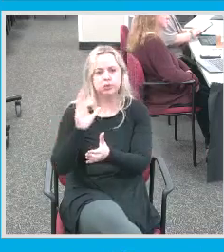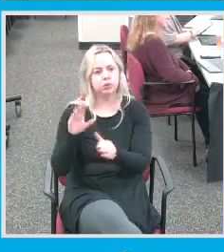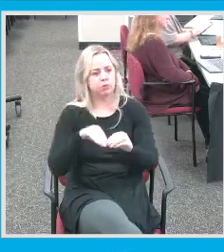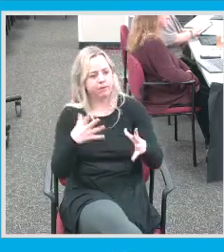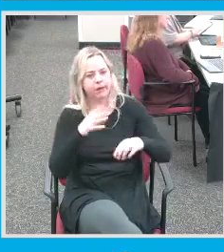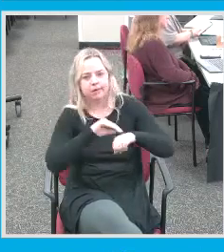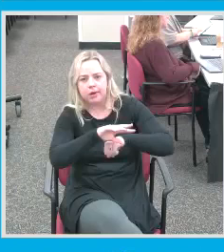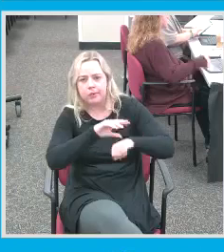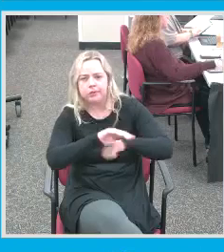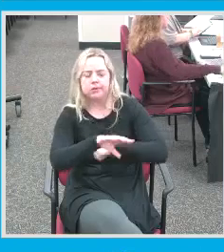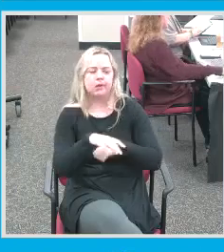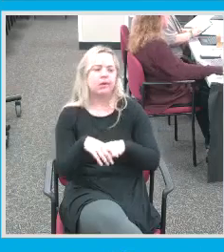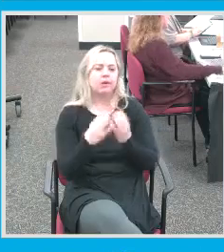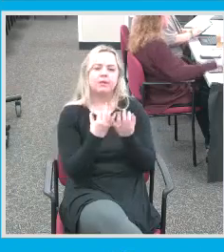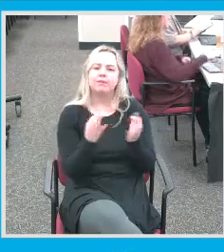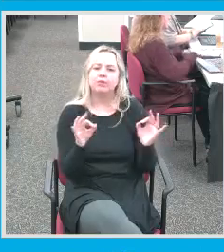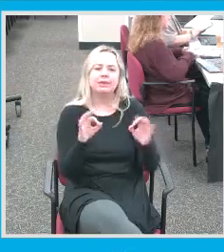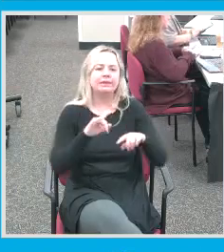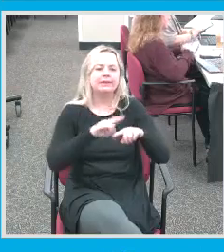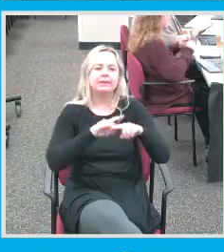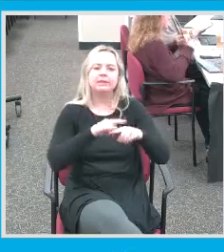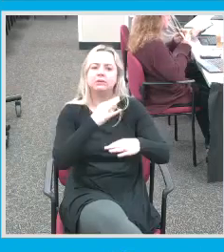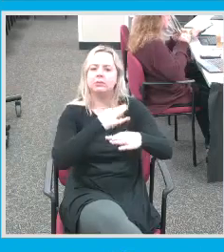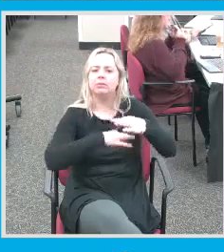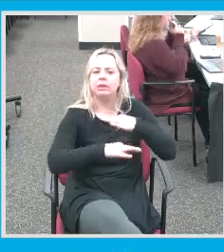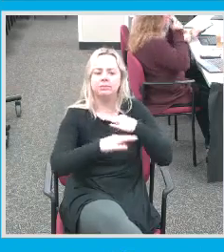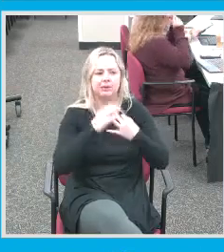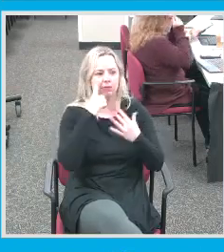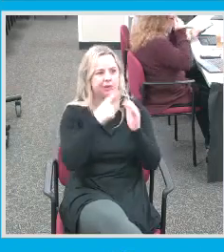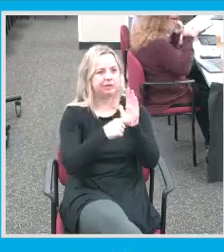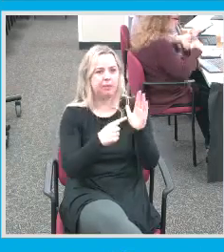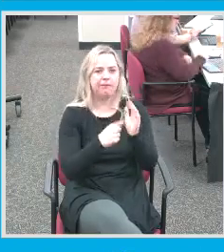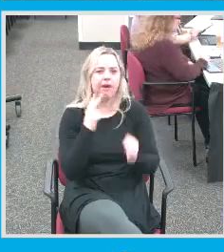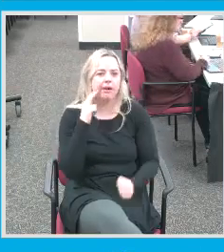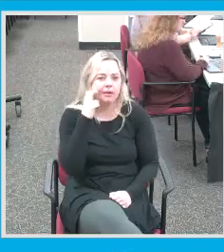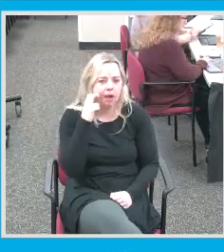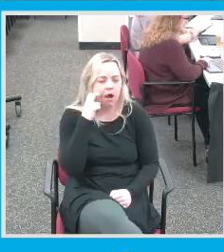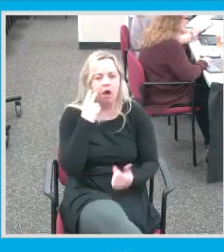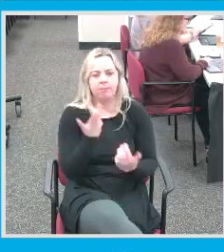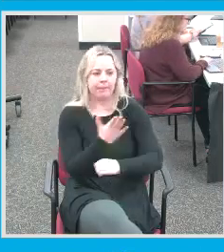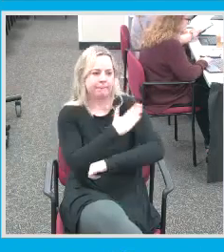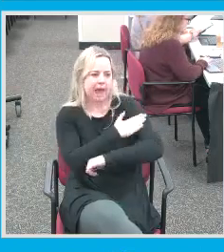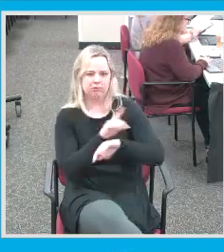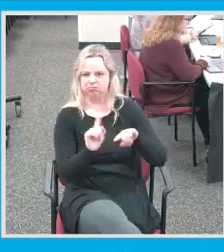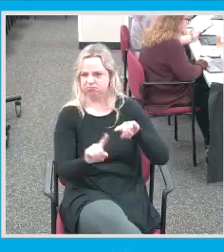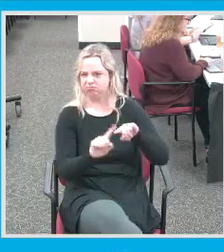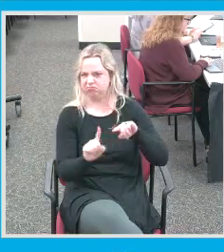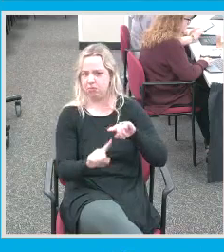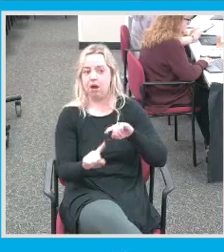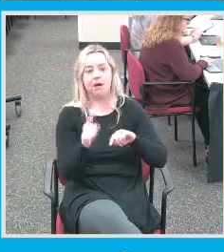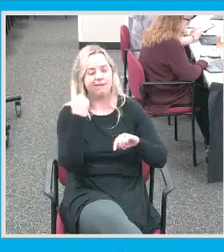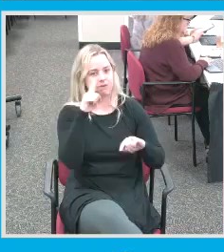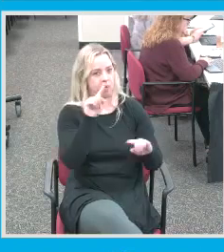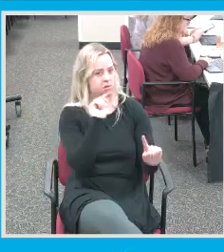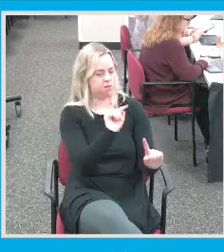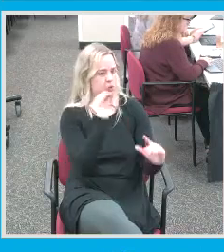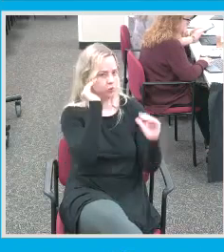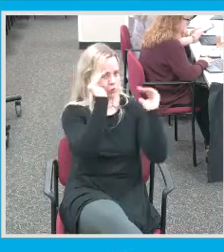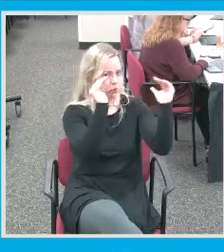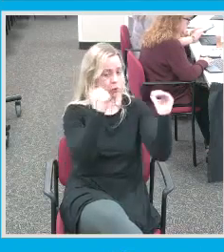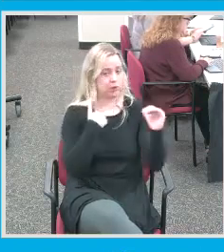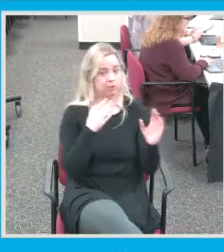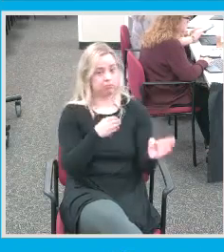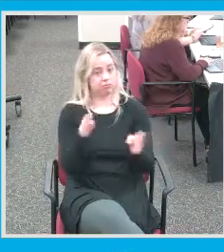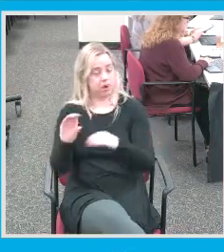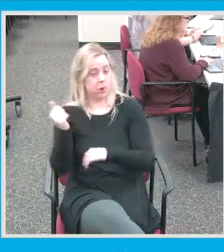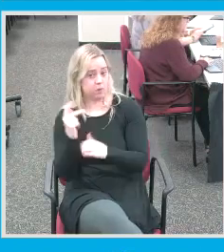free nicotine replacement therapy in the form of gum, lozenges, patches. That's for adults. We have a program in the